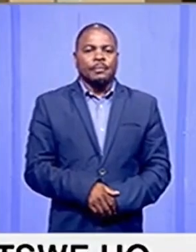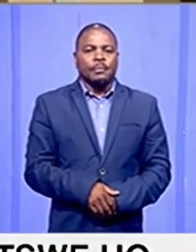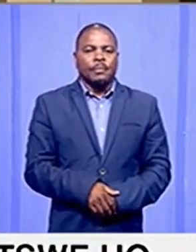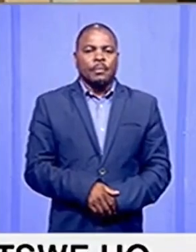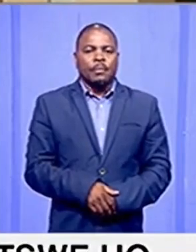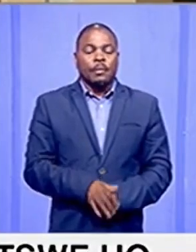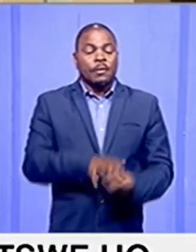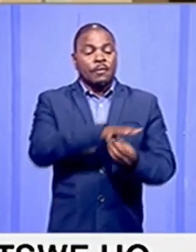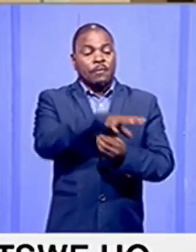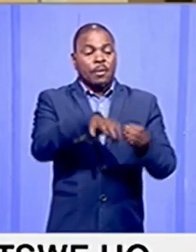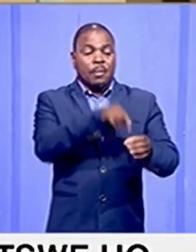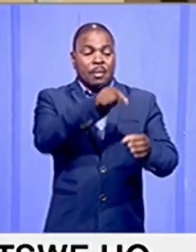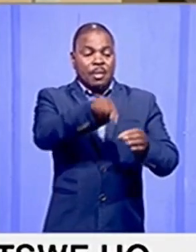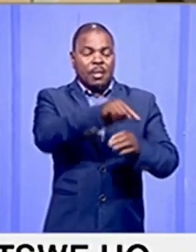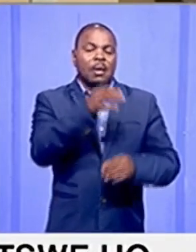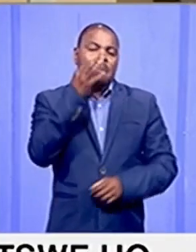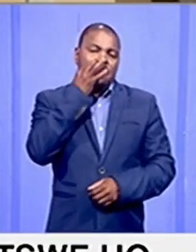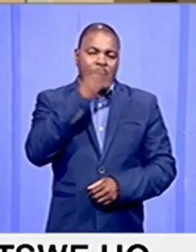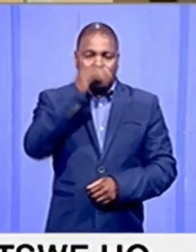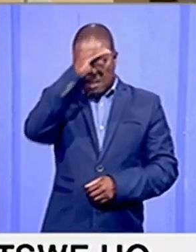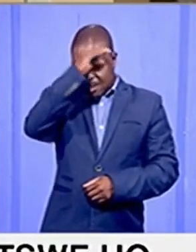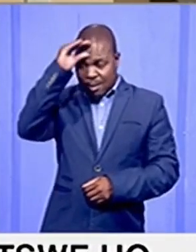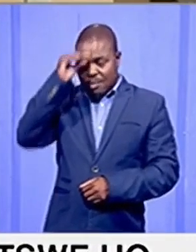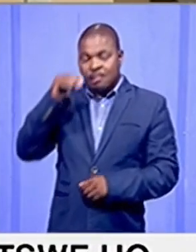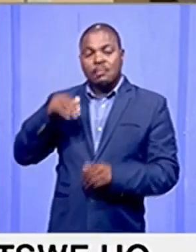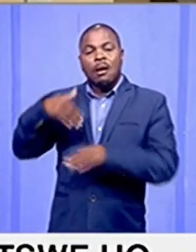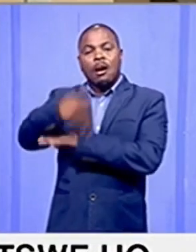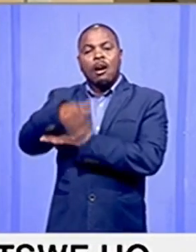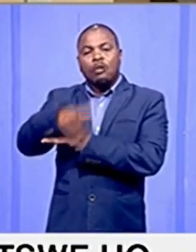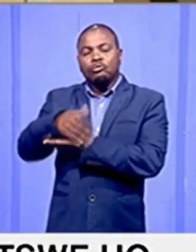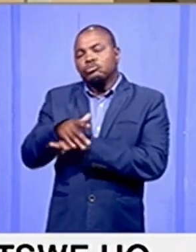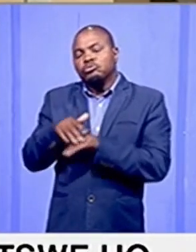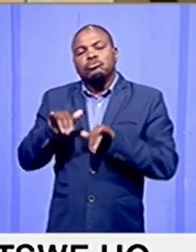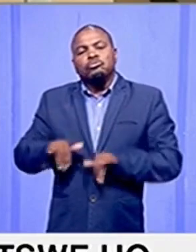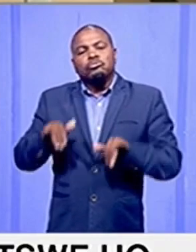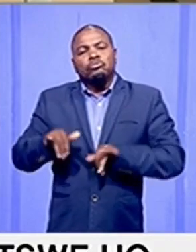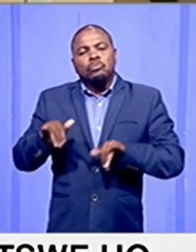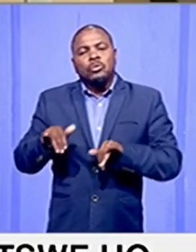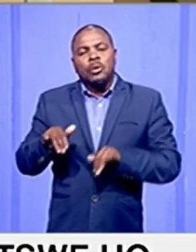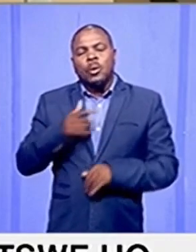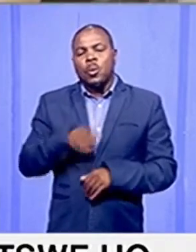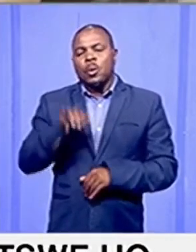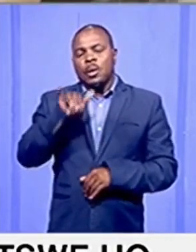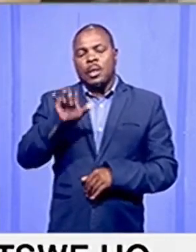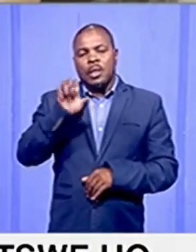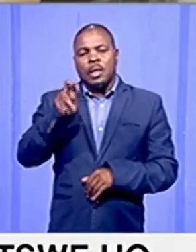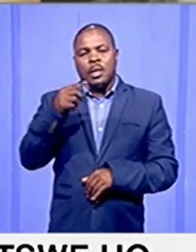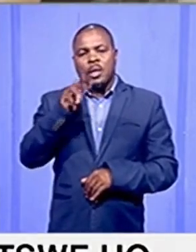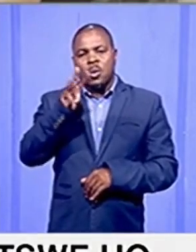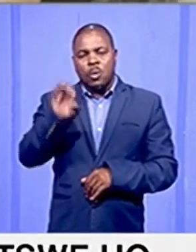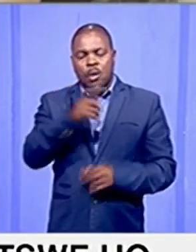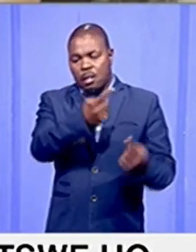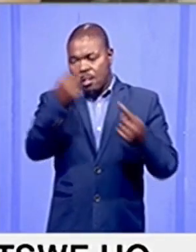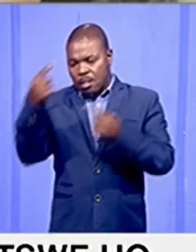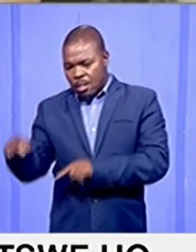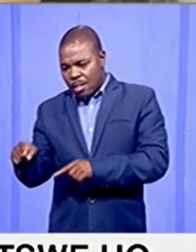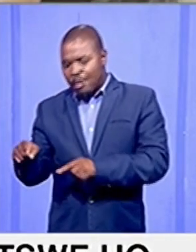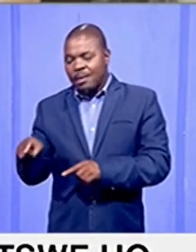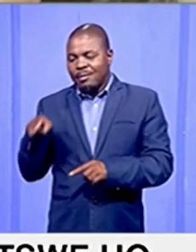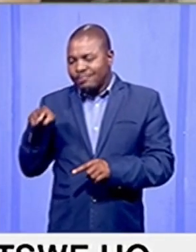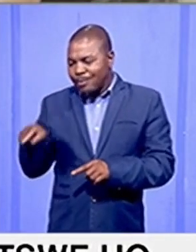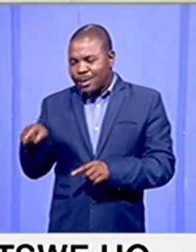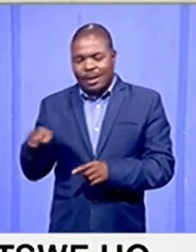Ba leloko ba re baoki ba ne ba ntse kwa ntle fa yengiwe Mthibunye a goroga ka la matlhatso maitsiboa. Go na le gore ba motlhatlhobe le go